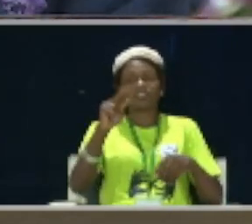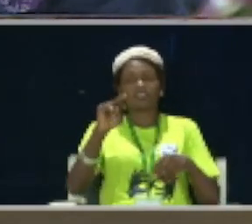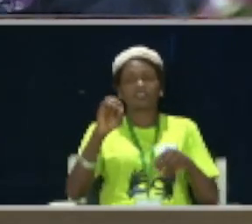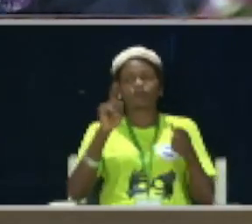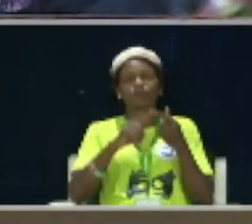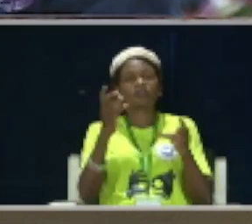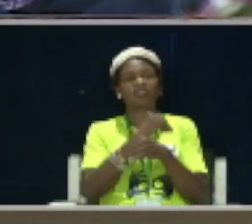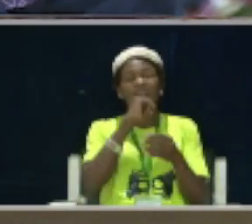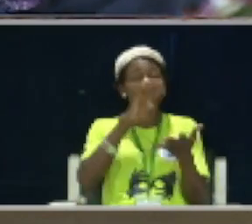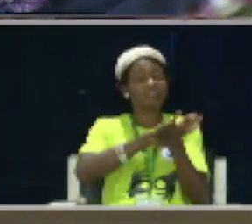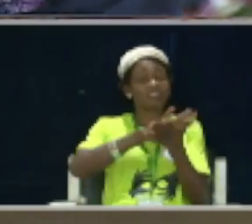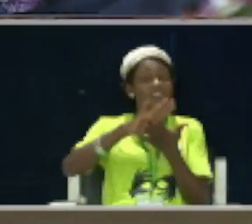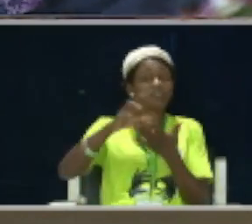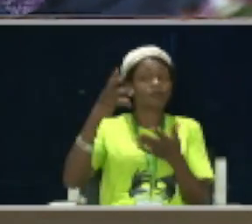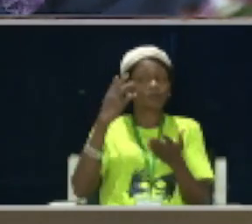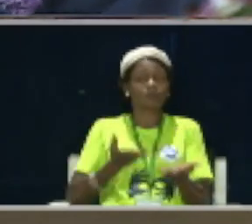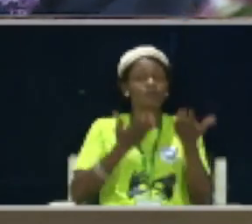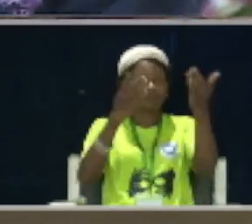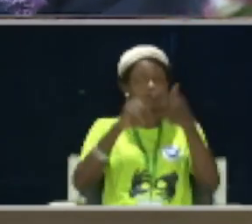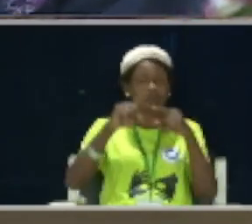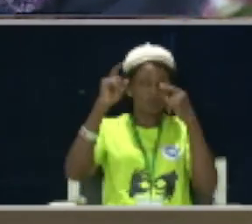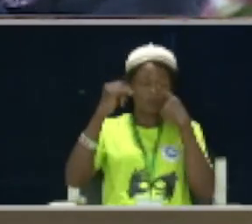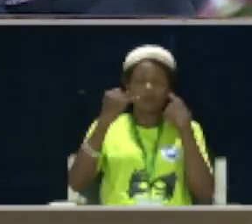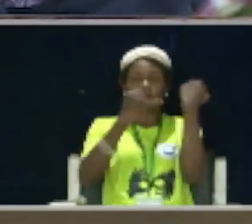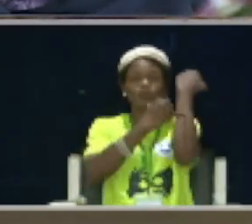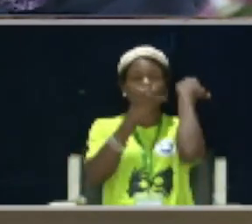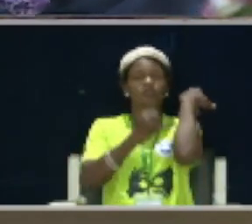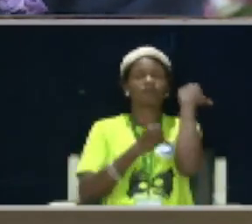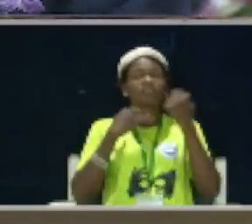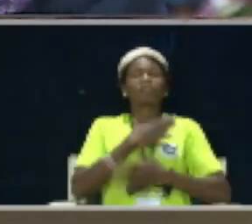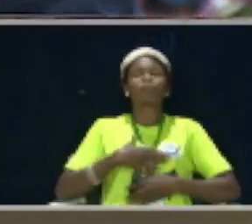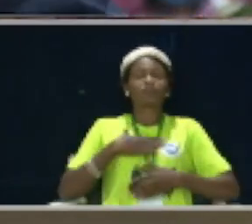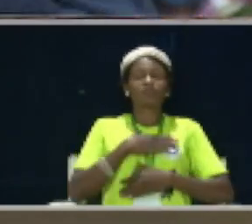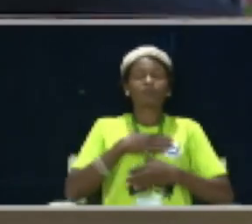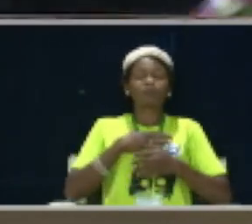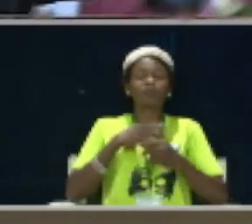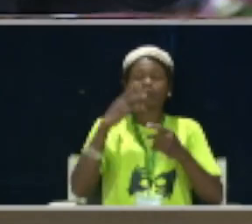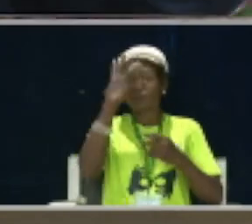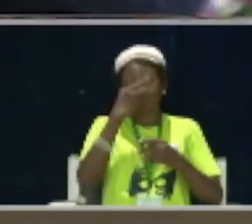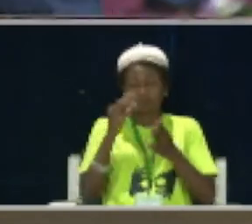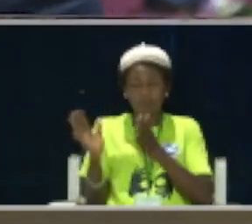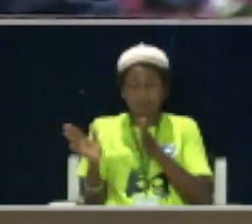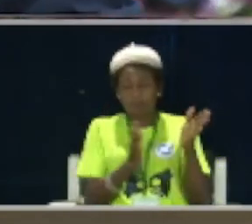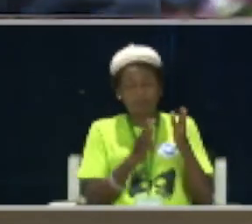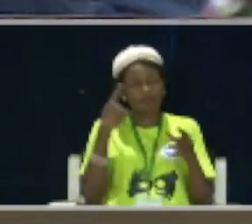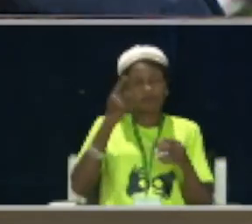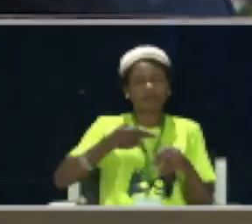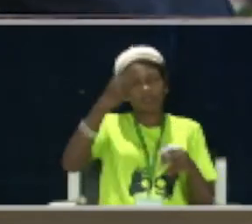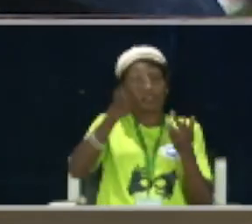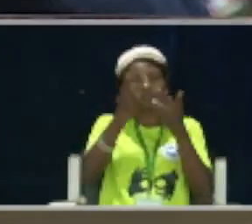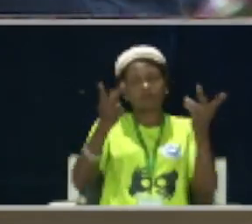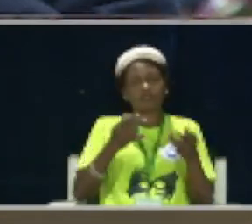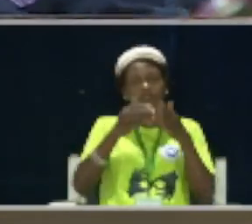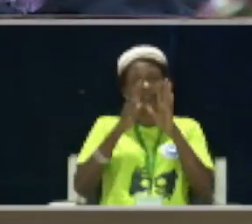unclean was offered to Joseph, beautifully packaged, from a highly placed woman,